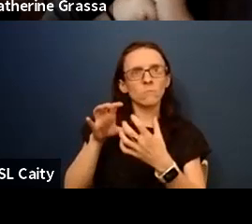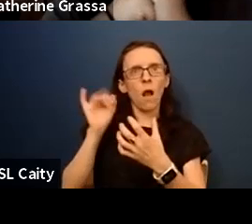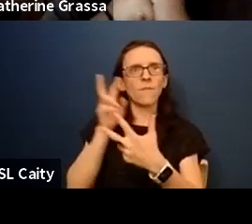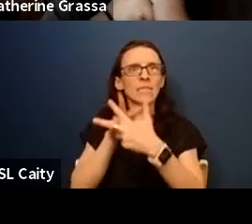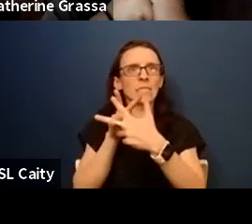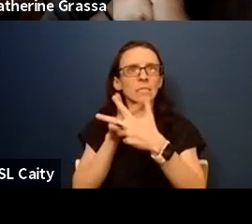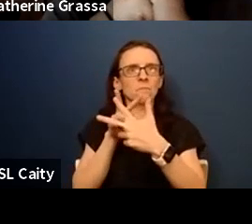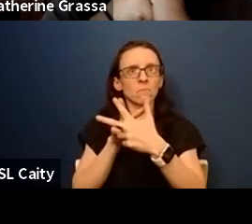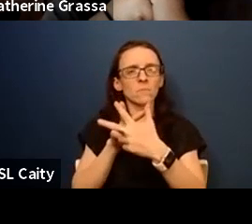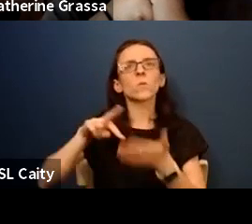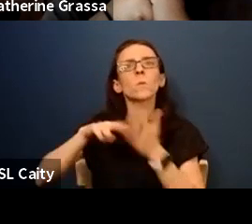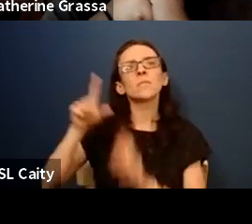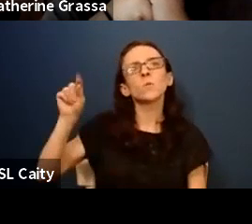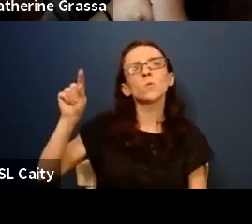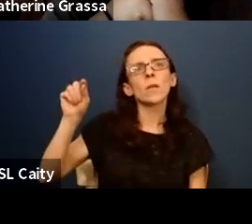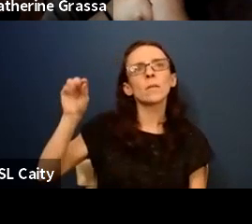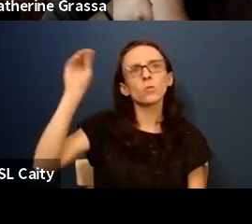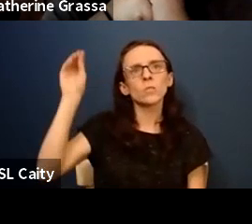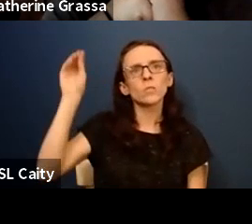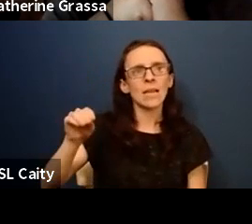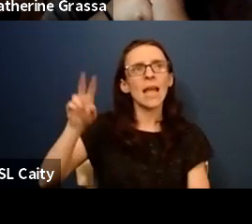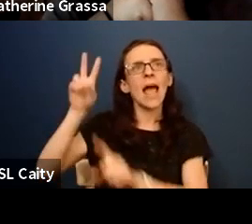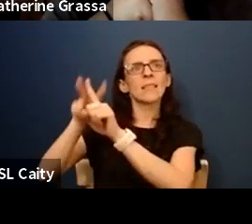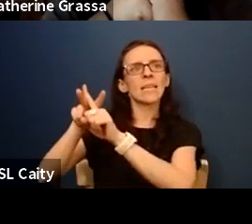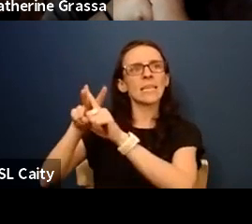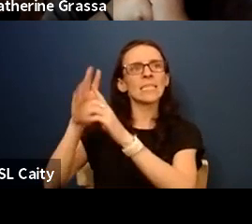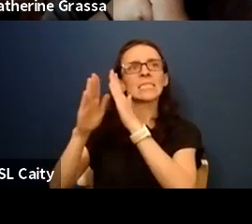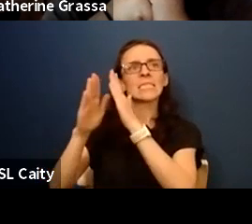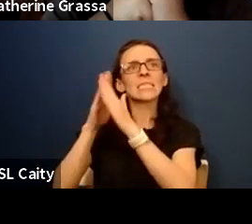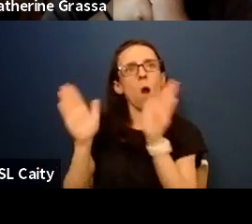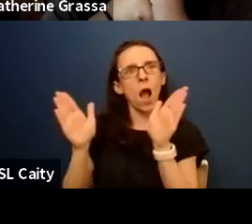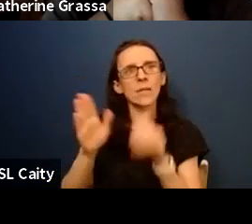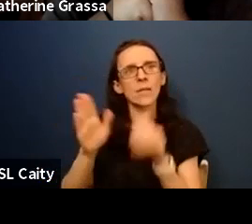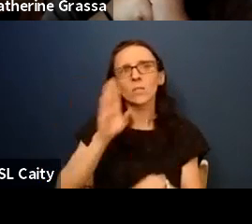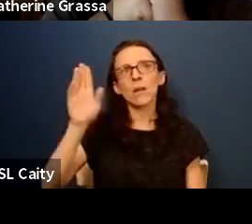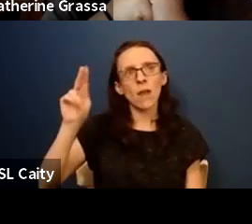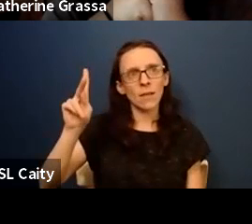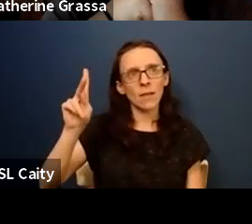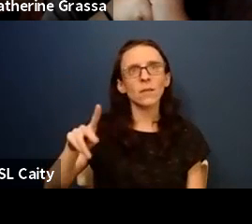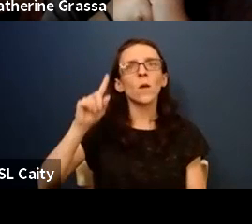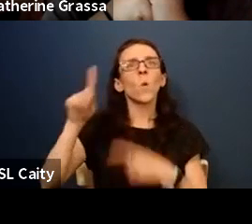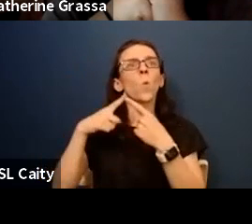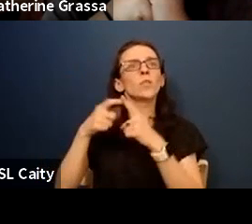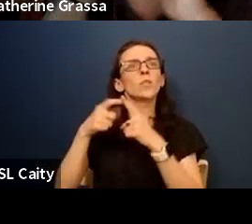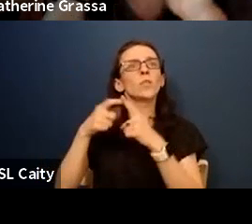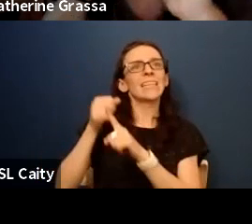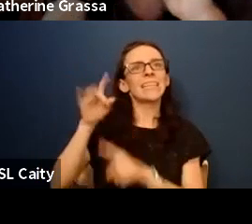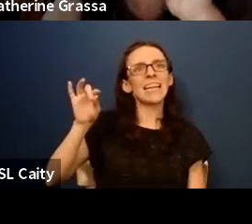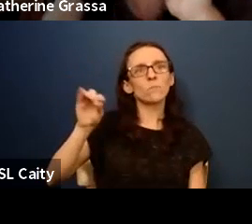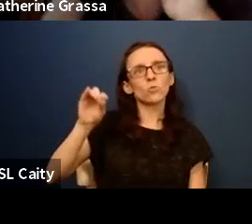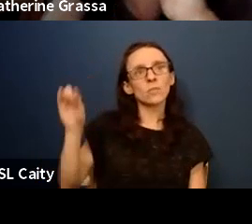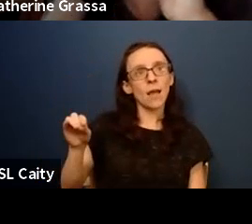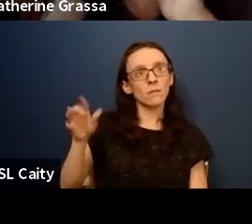it would be 20% allocated citywide straight rank. When you get to the 80% of those